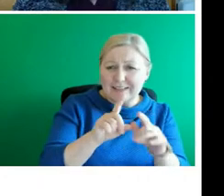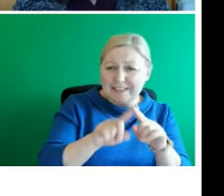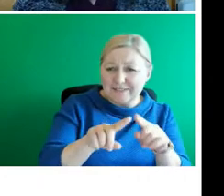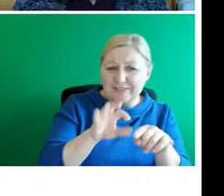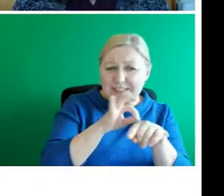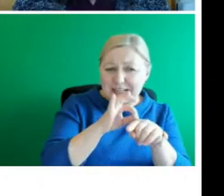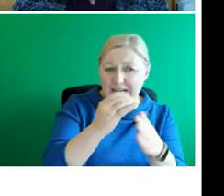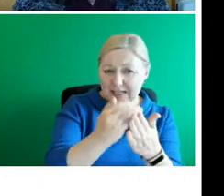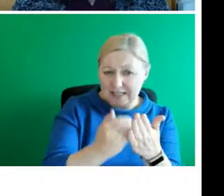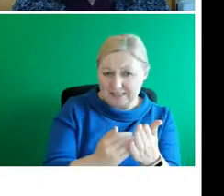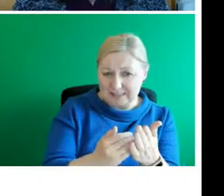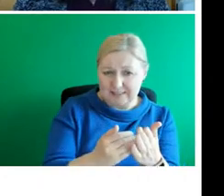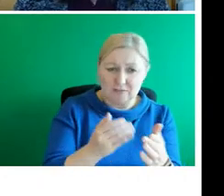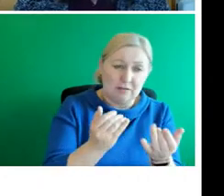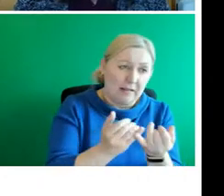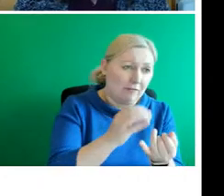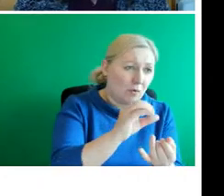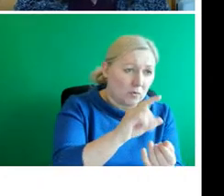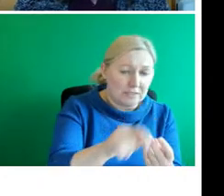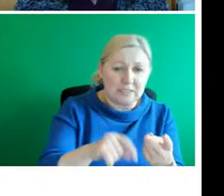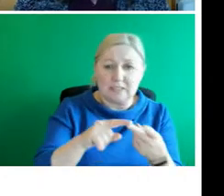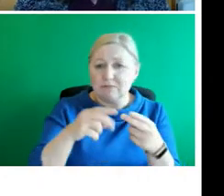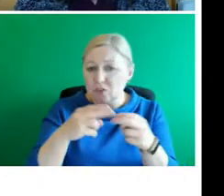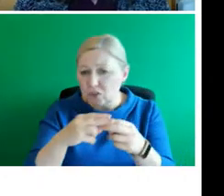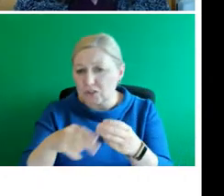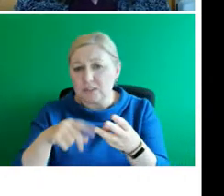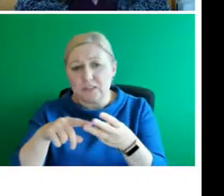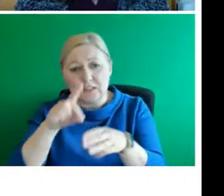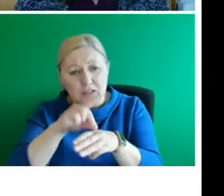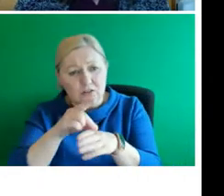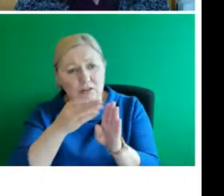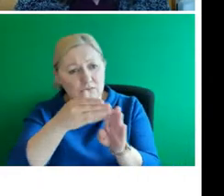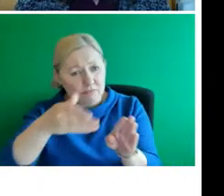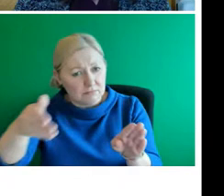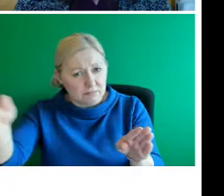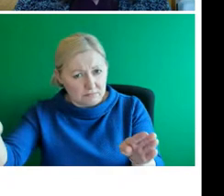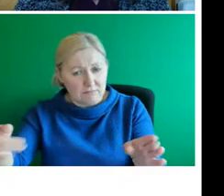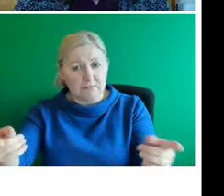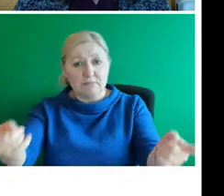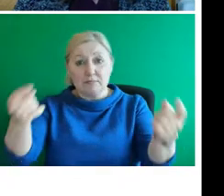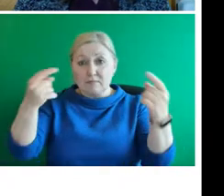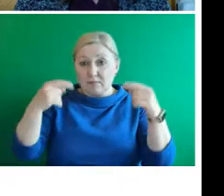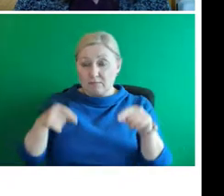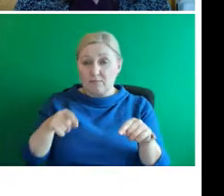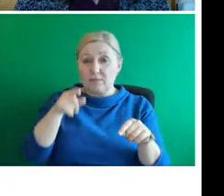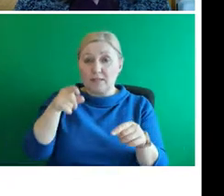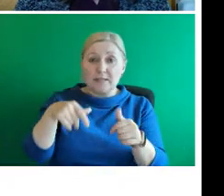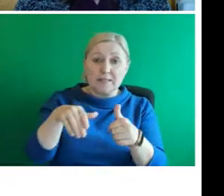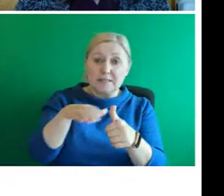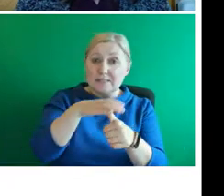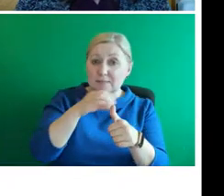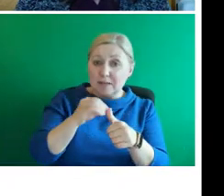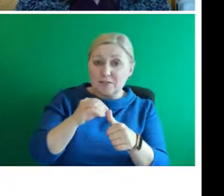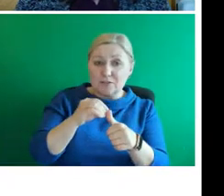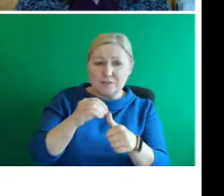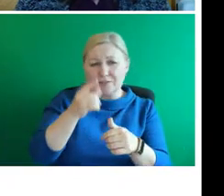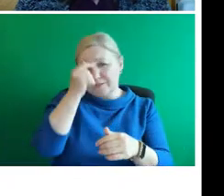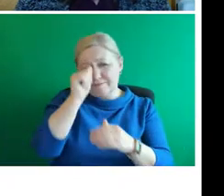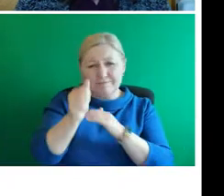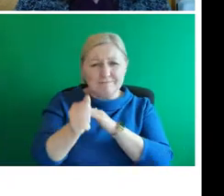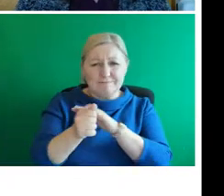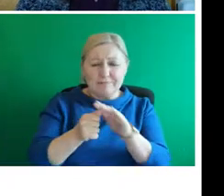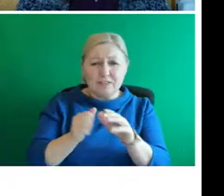the project, they first take part in an education session with the PC data developer, and then we offer continuing